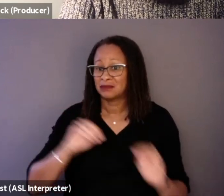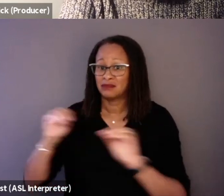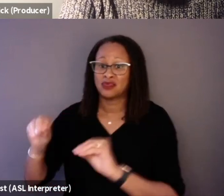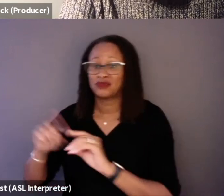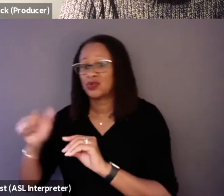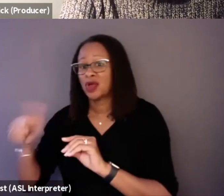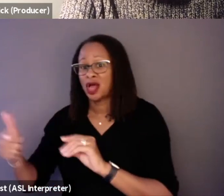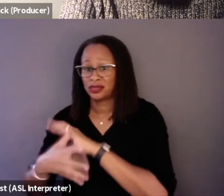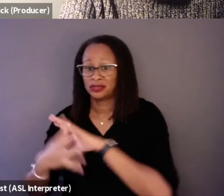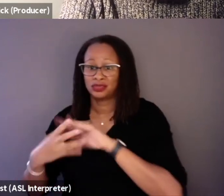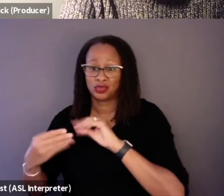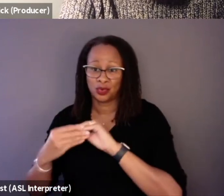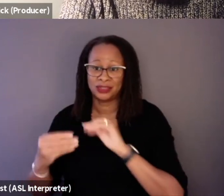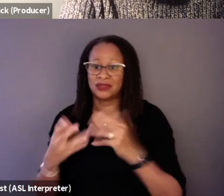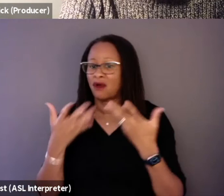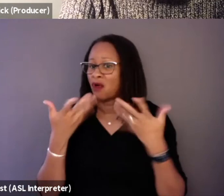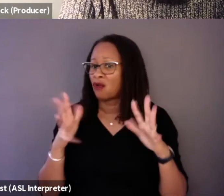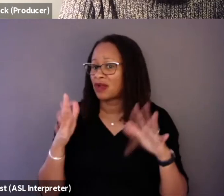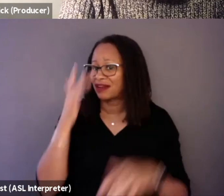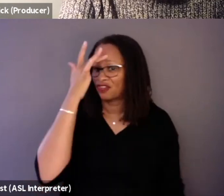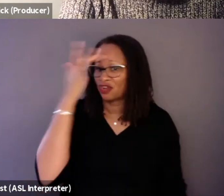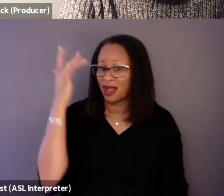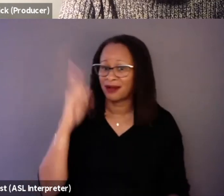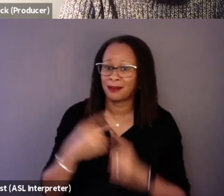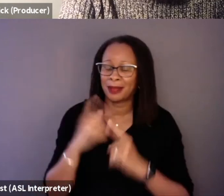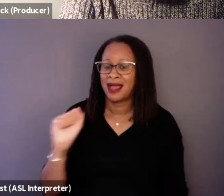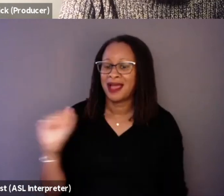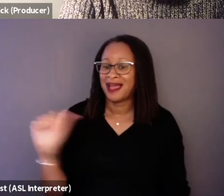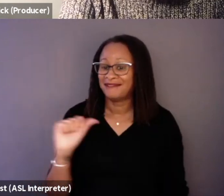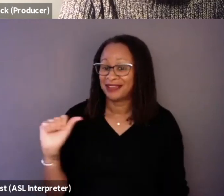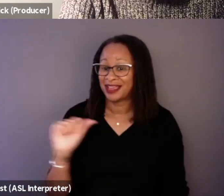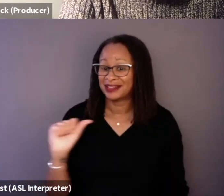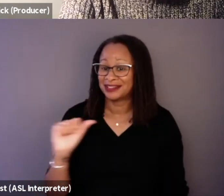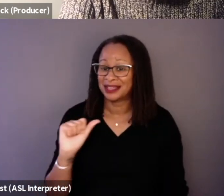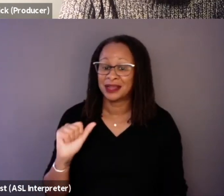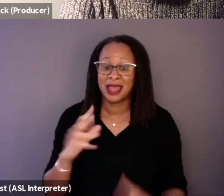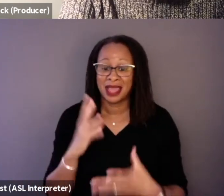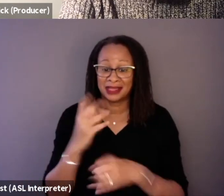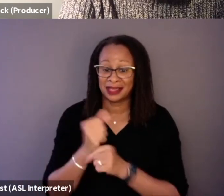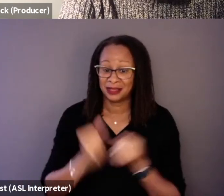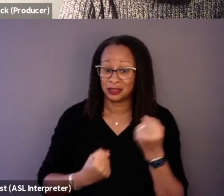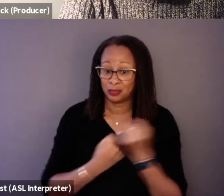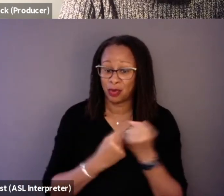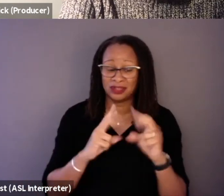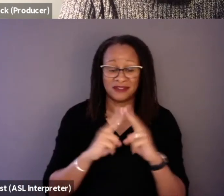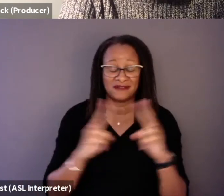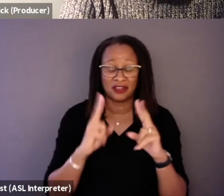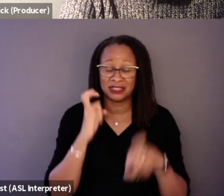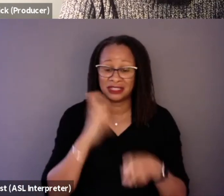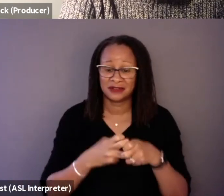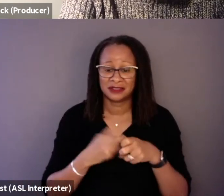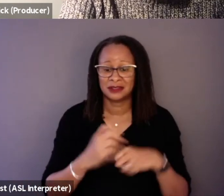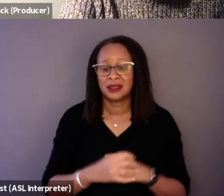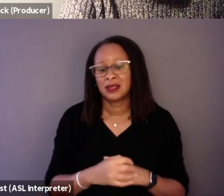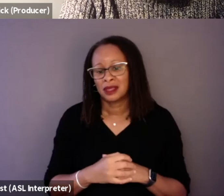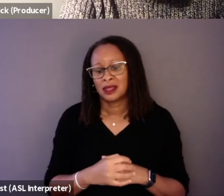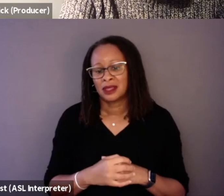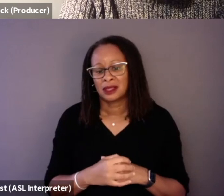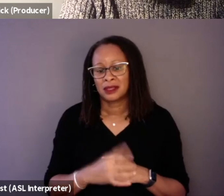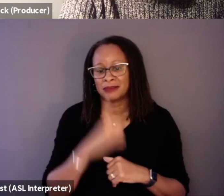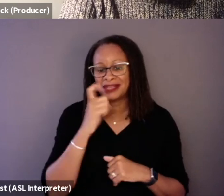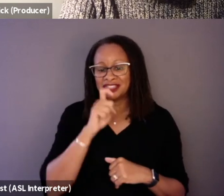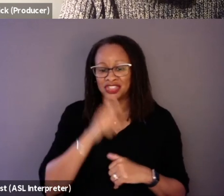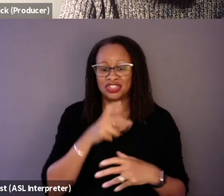about Afghanistan. And even getting support is really difficult because there's you have to kind of